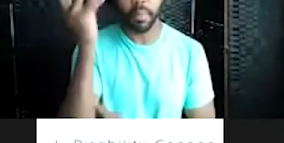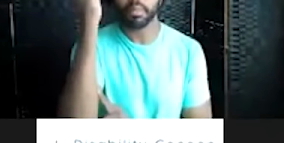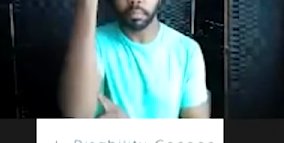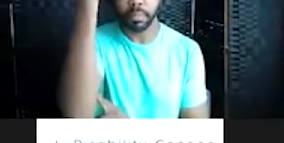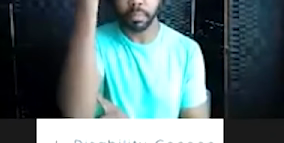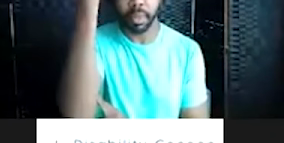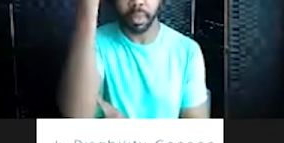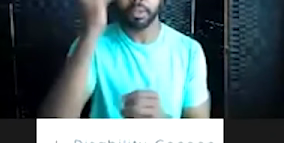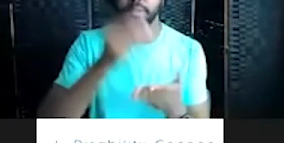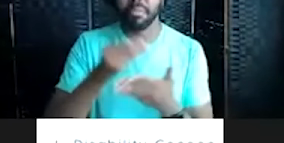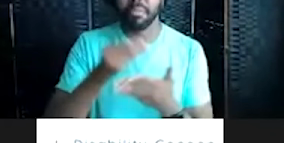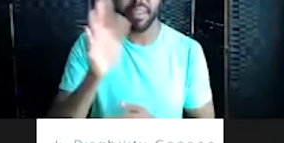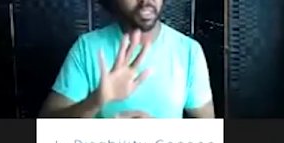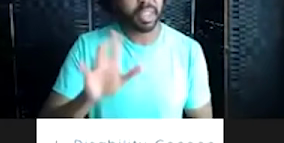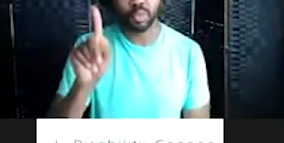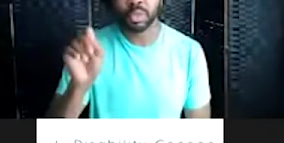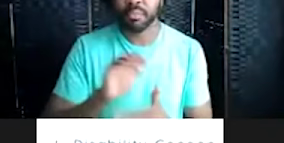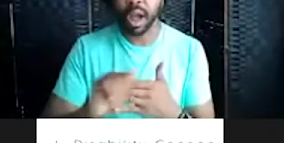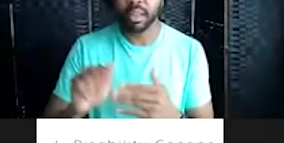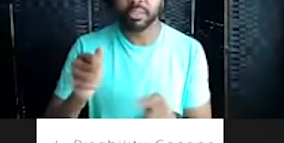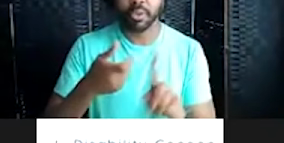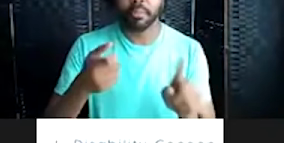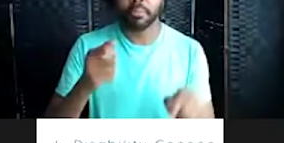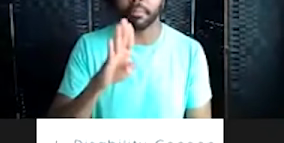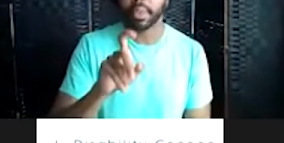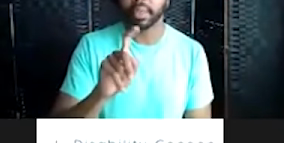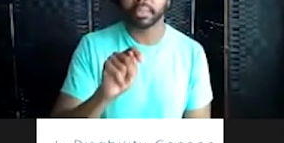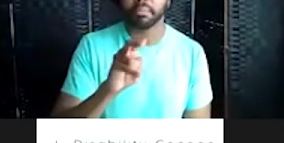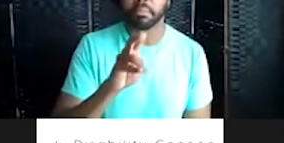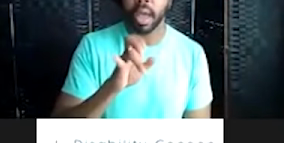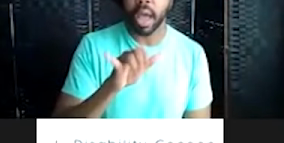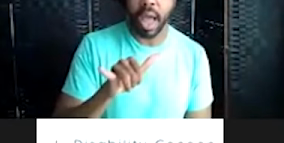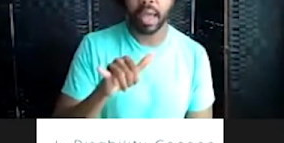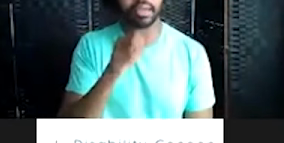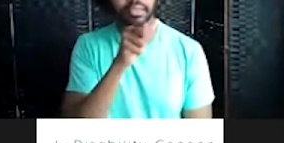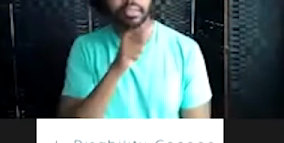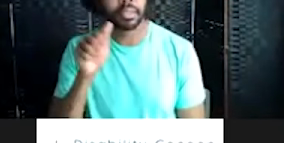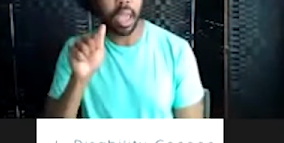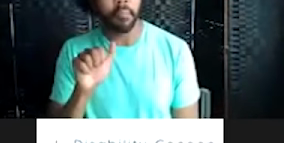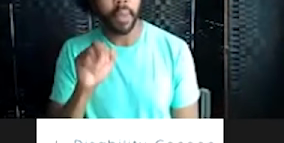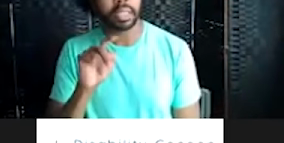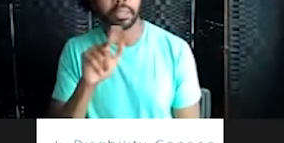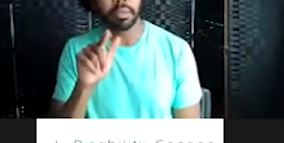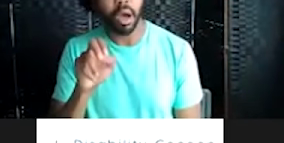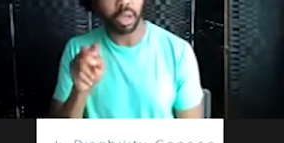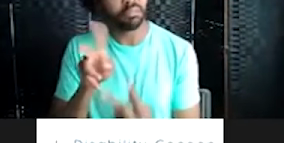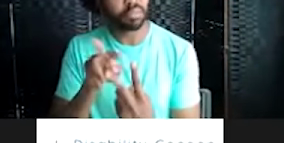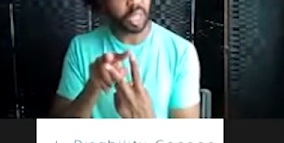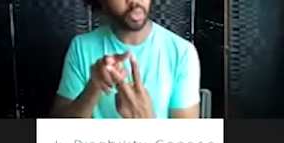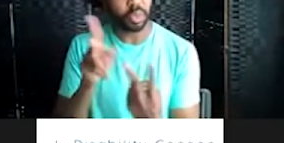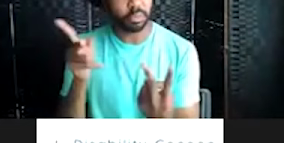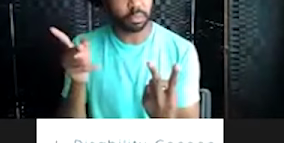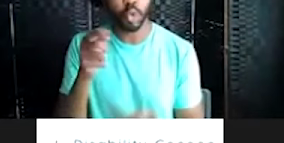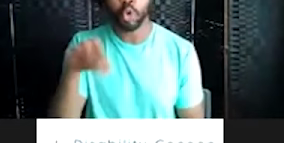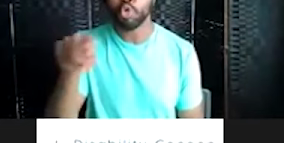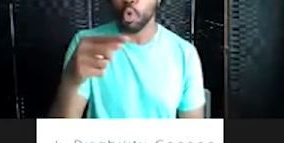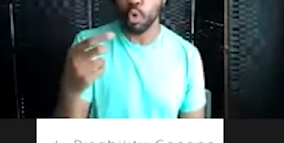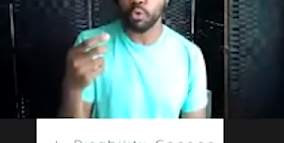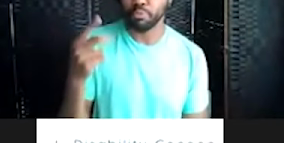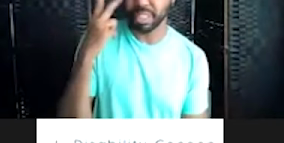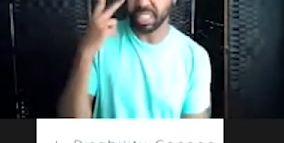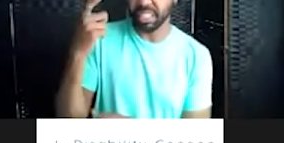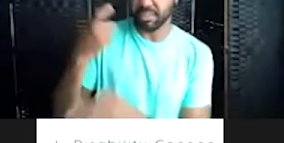of Amazon and Best Buy. And so for those of you who have explored these smart bulbs a little bit, you know that they can get quite expensive. So I like the